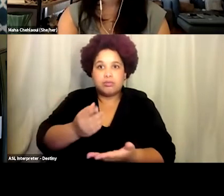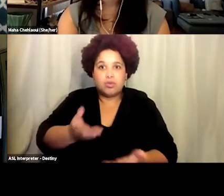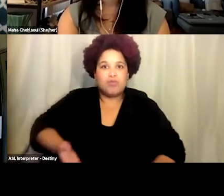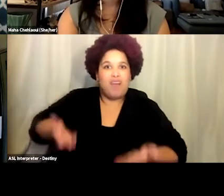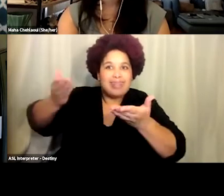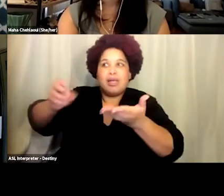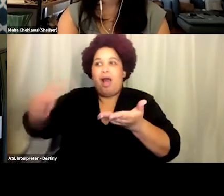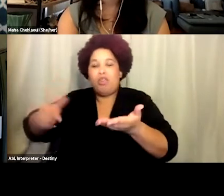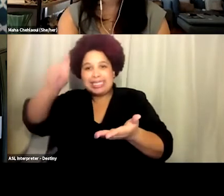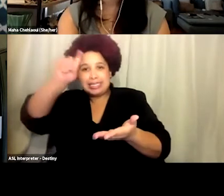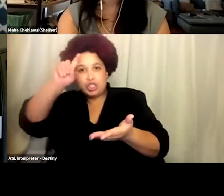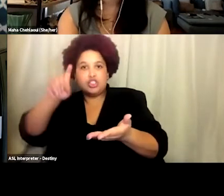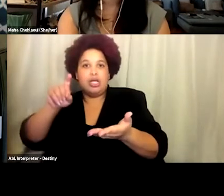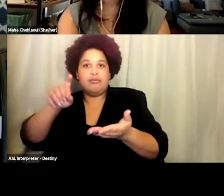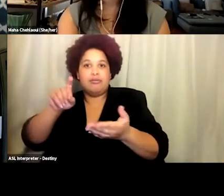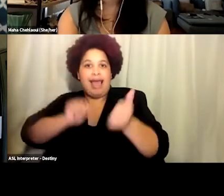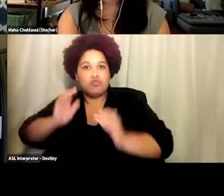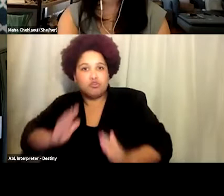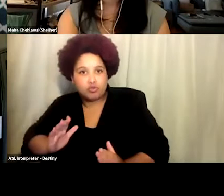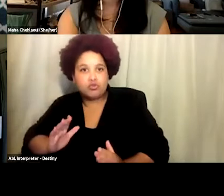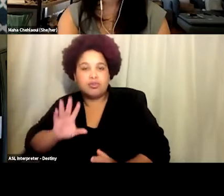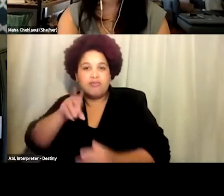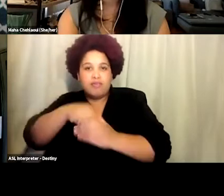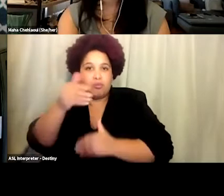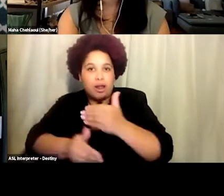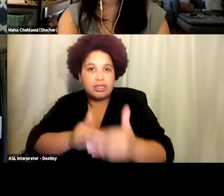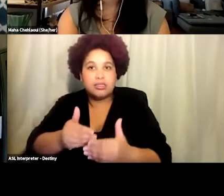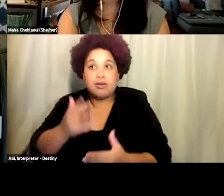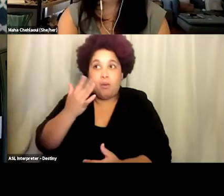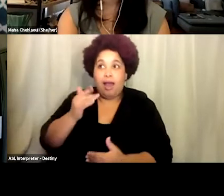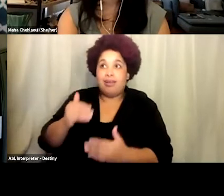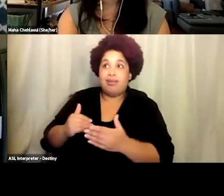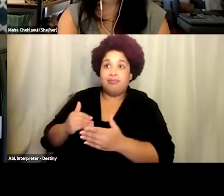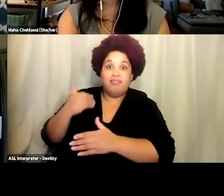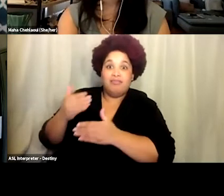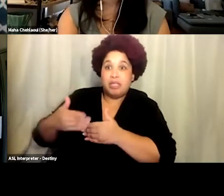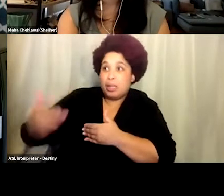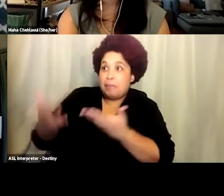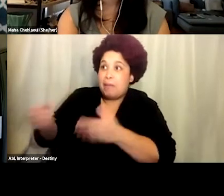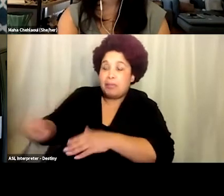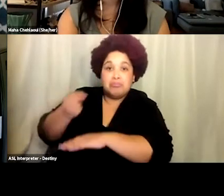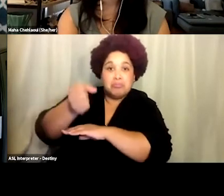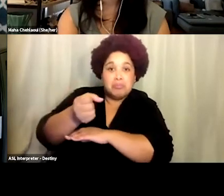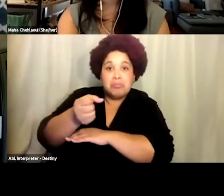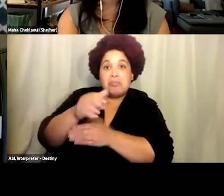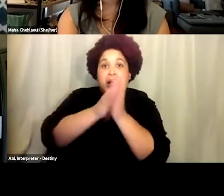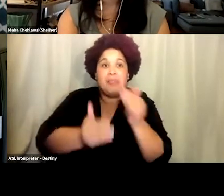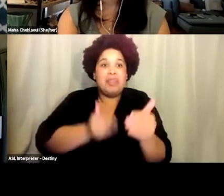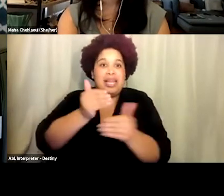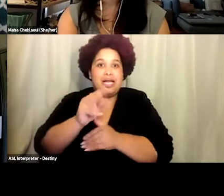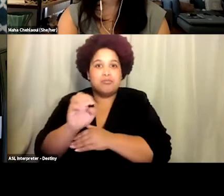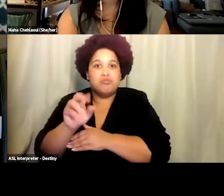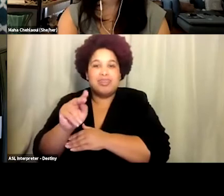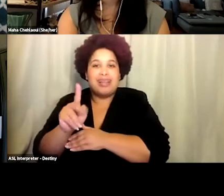we rise up other Egyptian stars in that process, so that potentially that Egyptian star can then go on to be the next Moon Knight. And that's truly